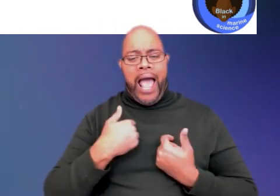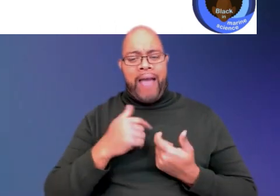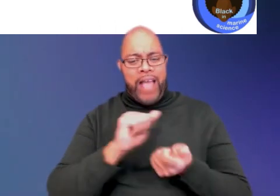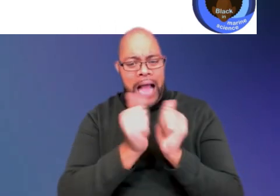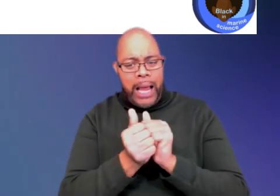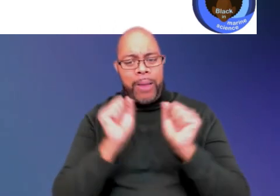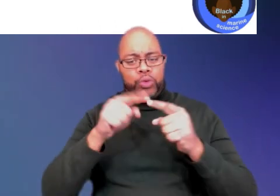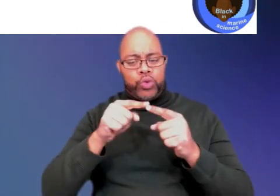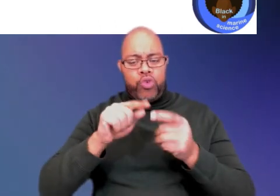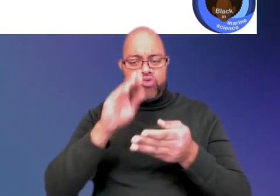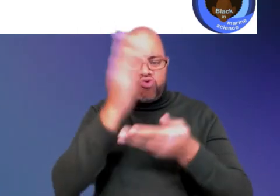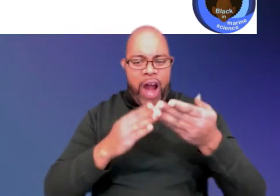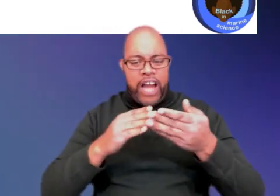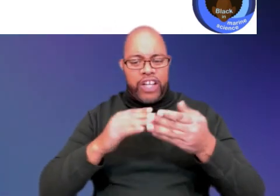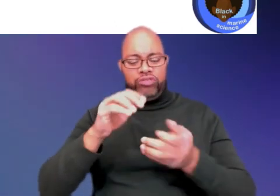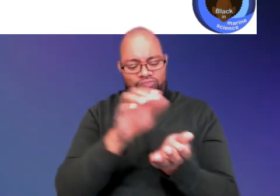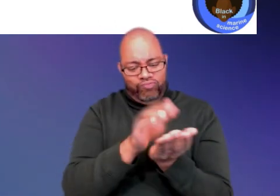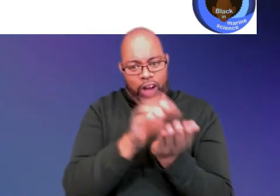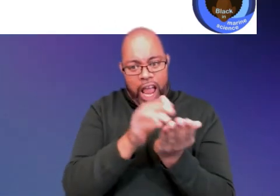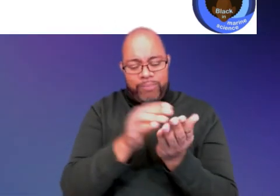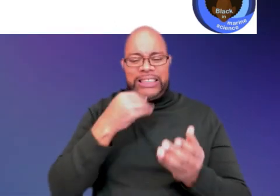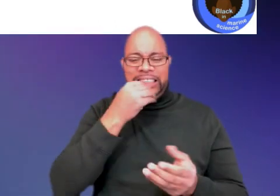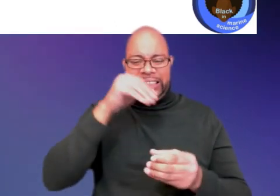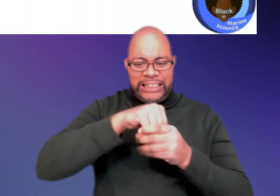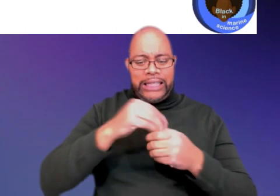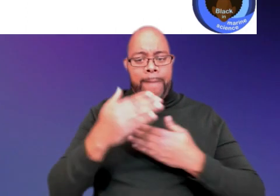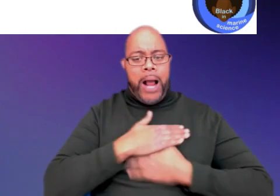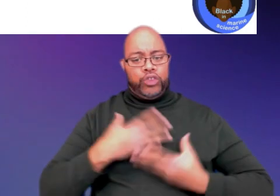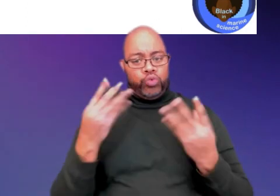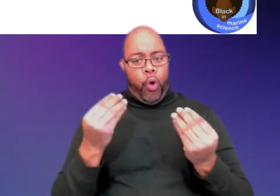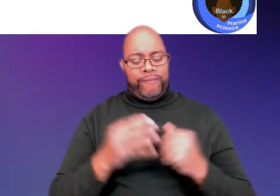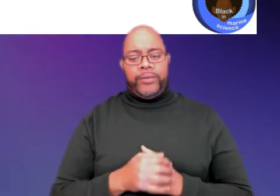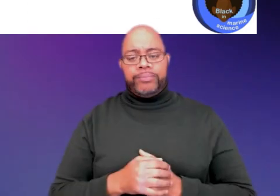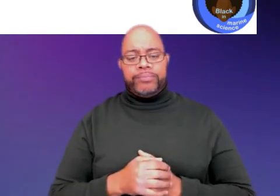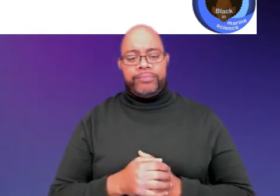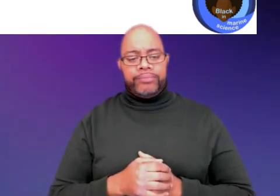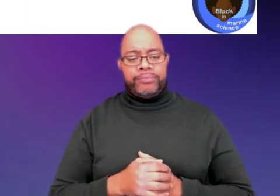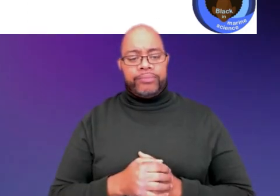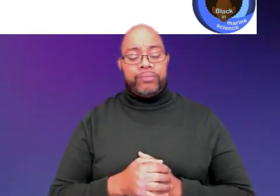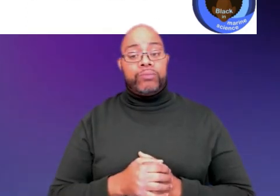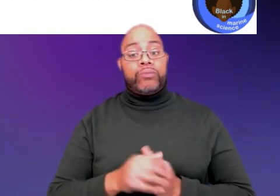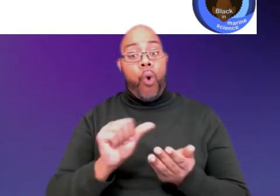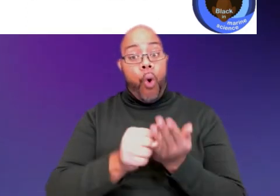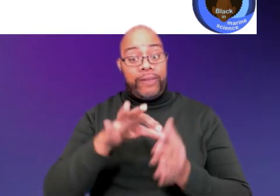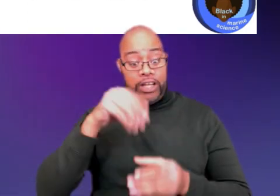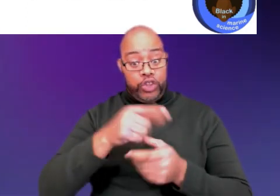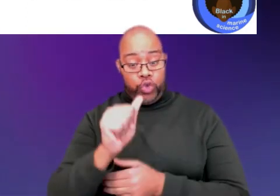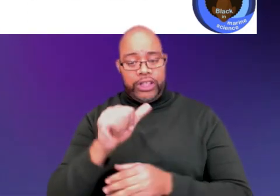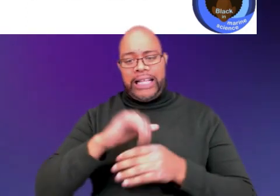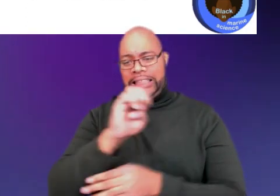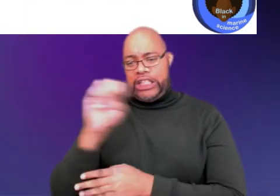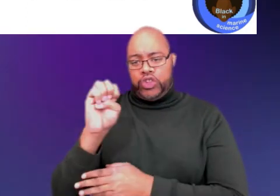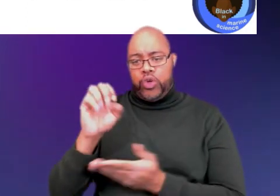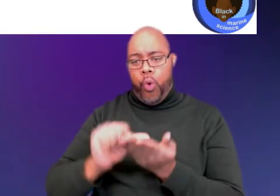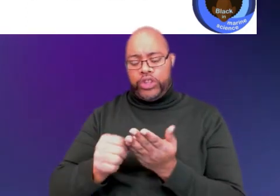to crack open the oyster's hard shell and eat its soft body interior. The oyster found in Georgia is the eastern